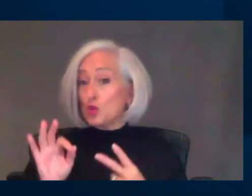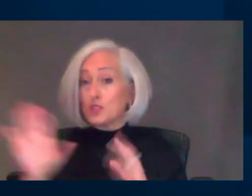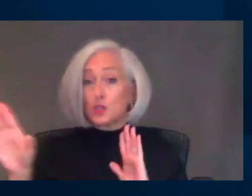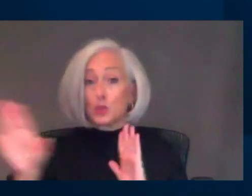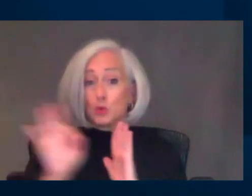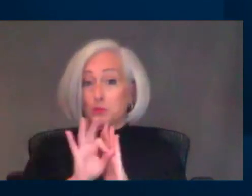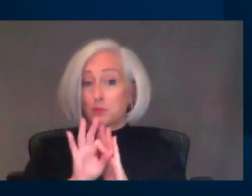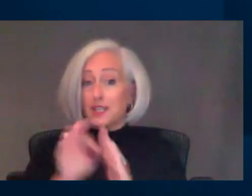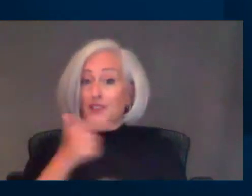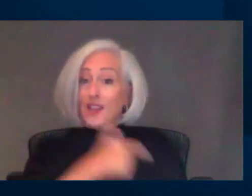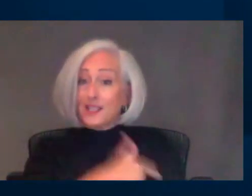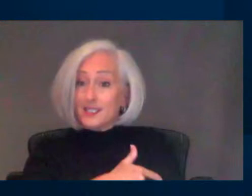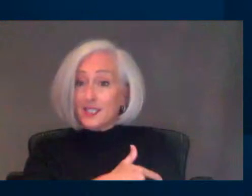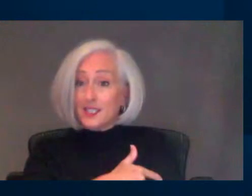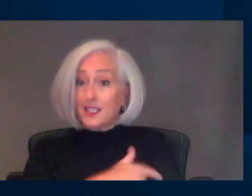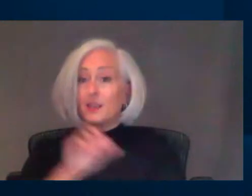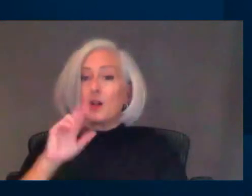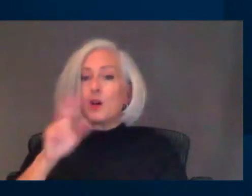symptoms.